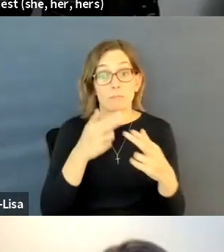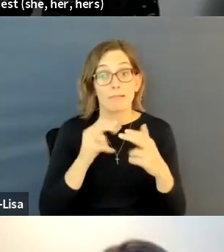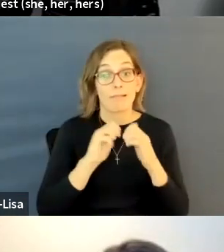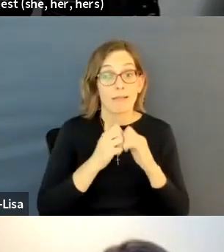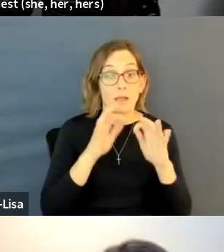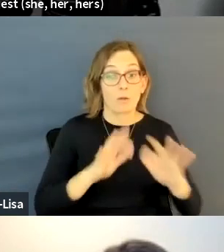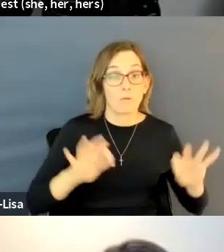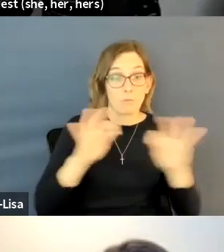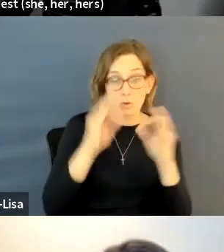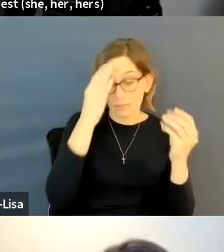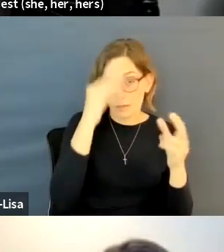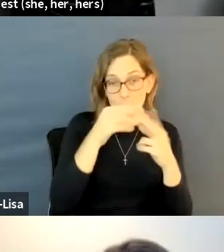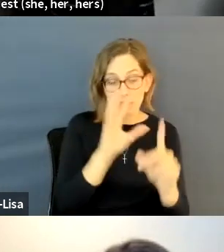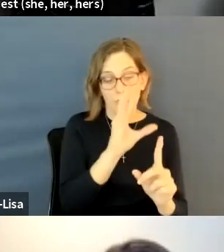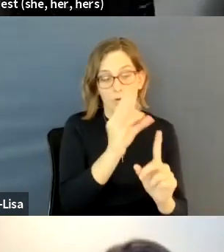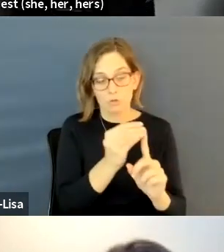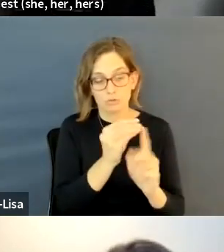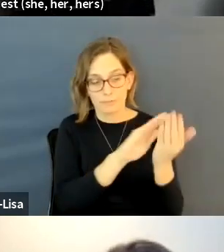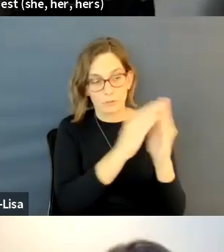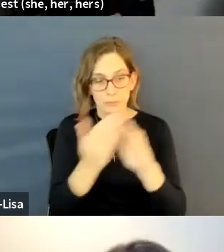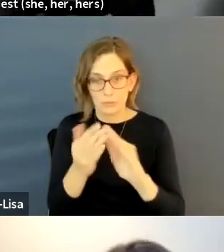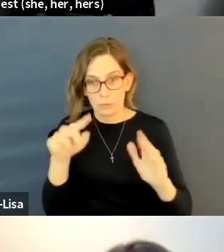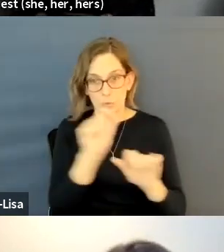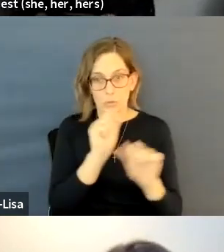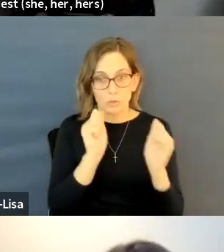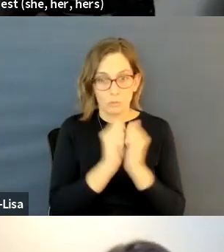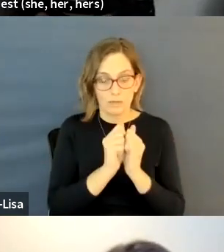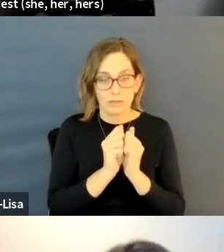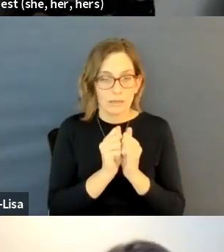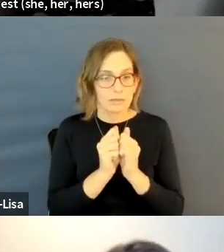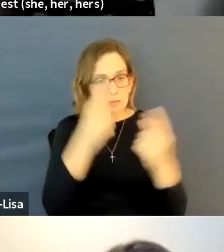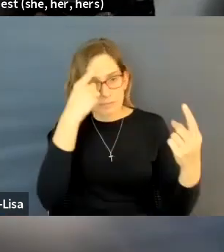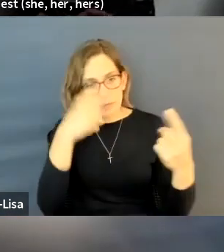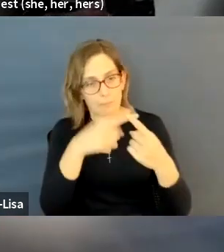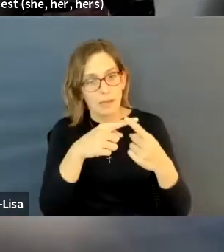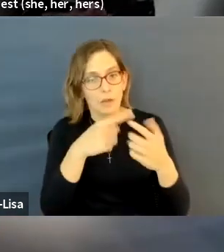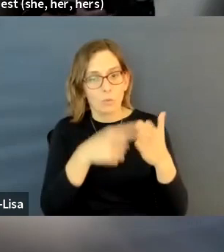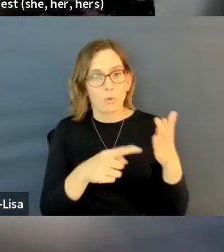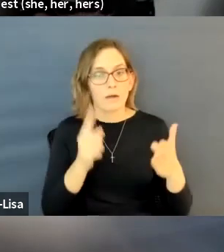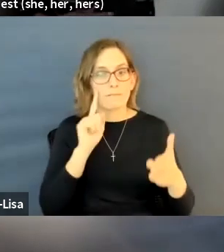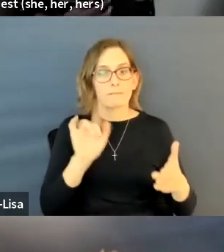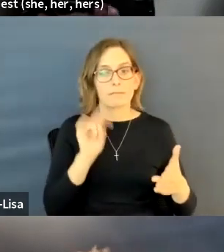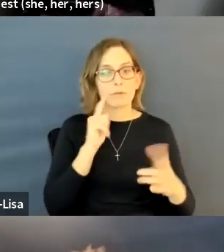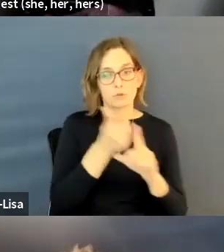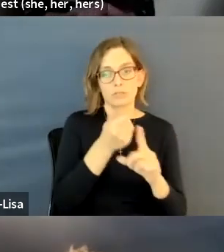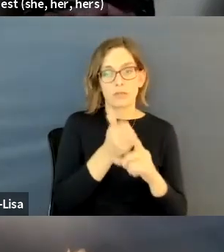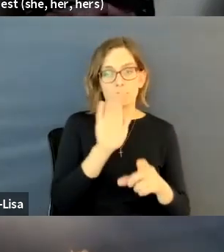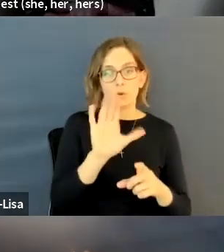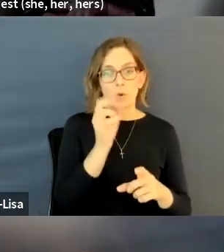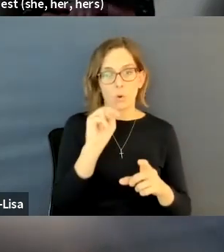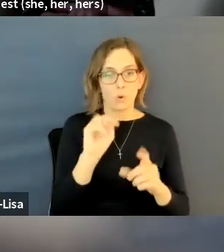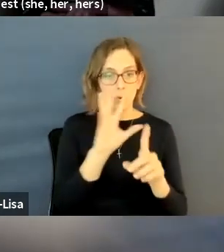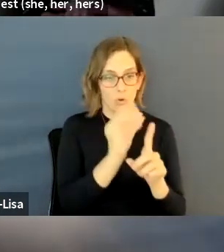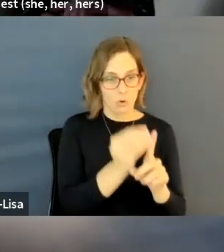about the culture of the communities you're working with. I like you to think about what it was like for you in your own culture, and then we can hear from some